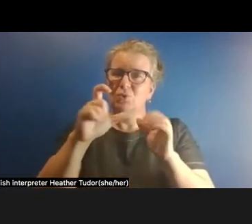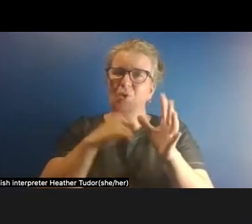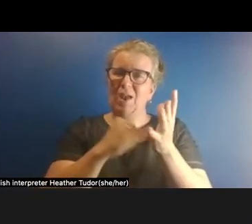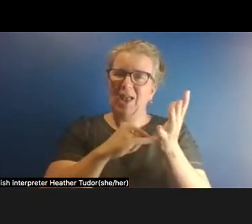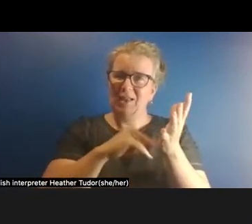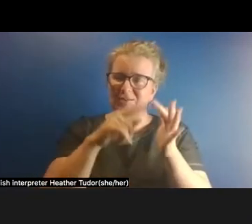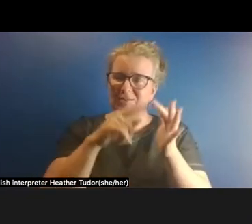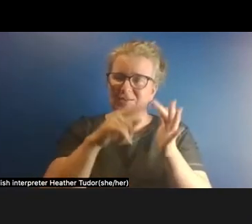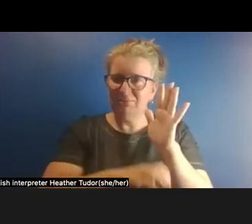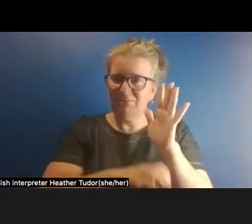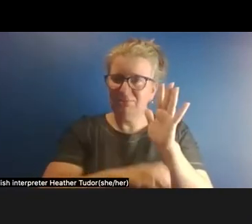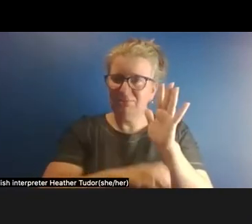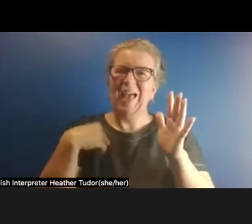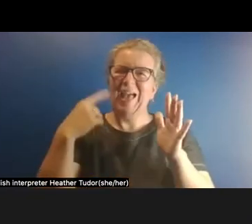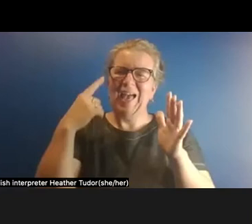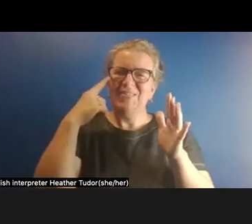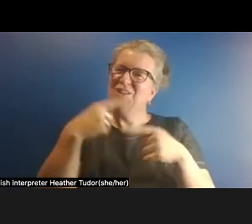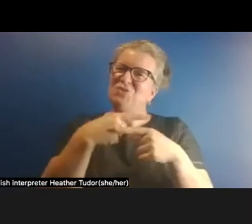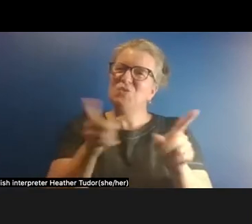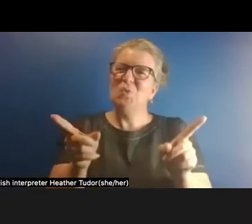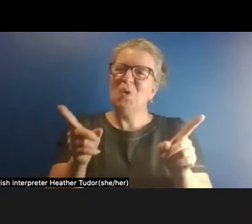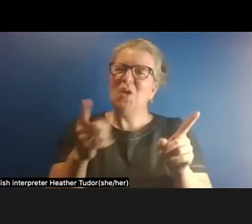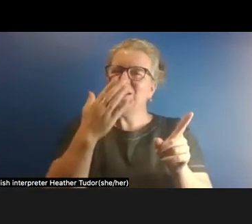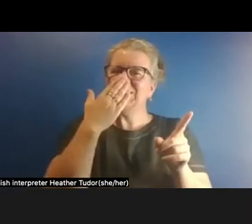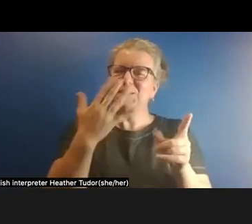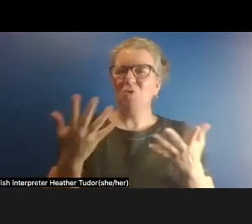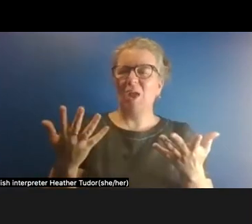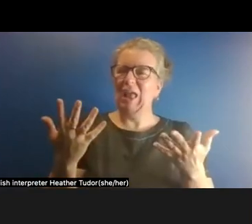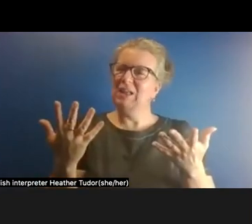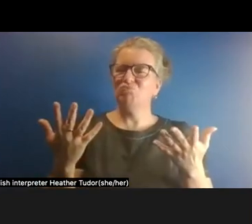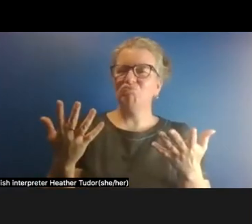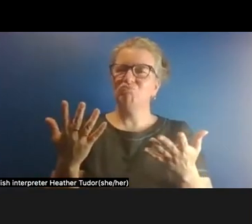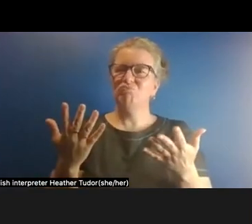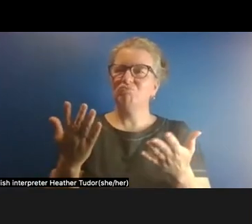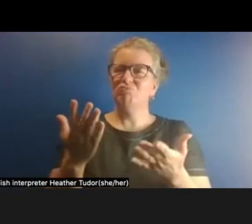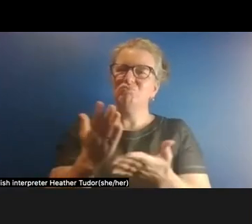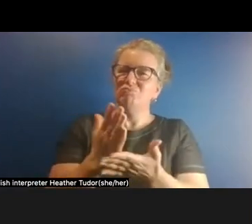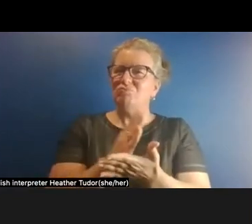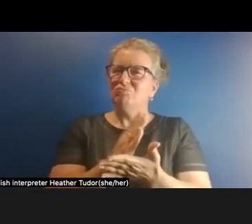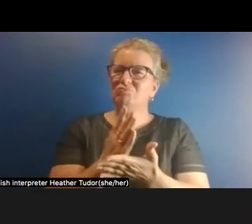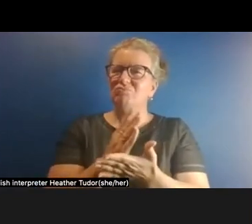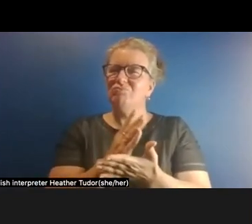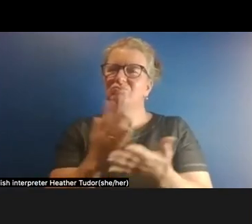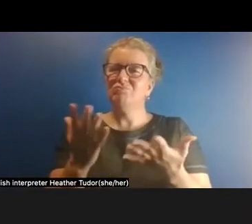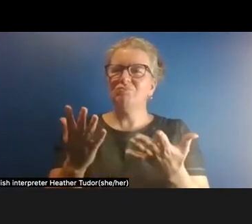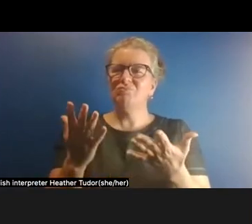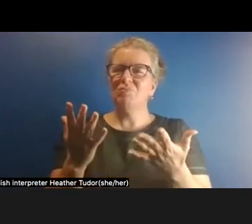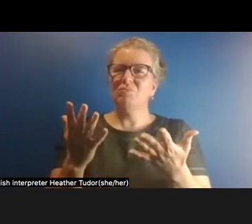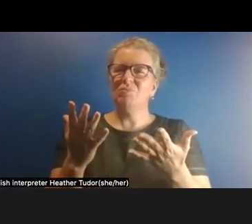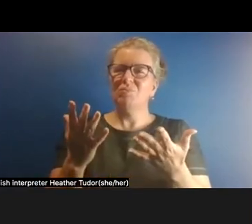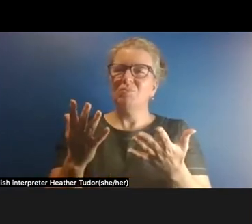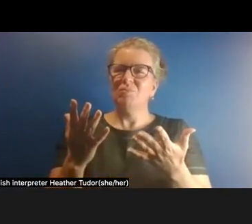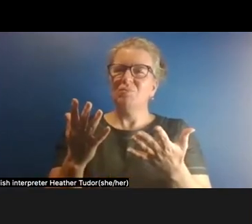ambivalence, if that's the right word, towards like how you feel a certain responsibility bringing